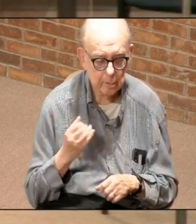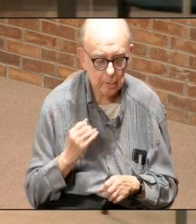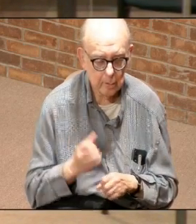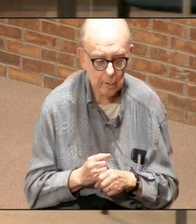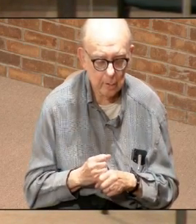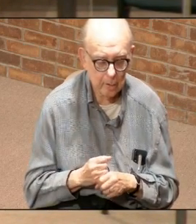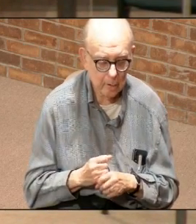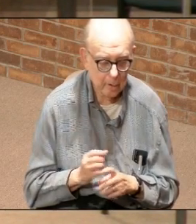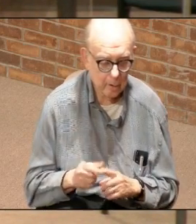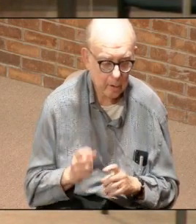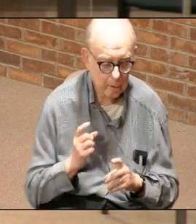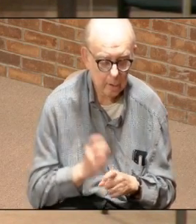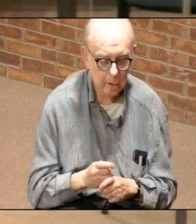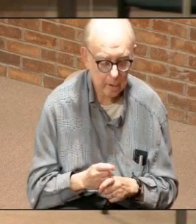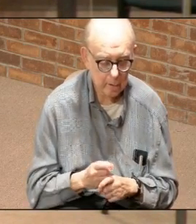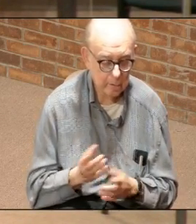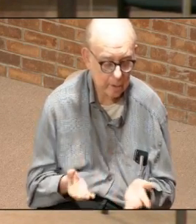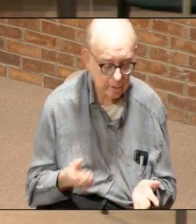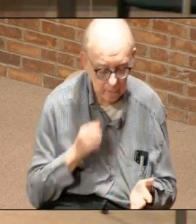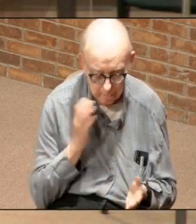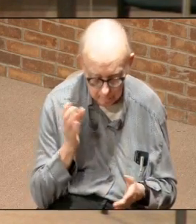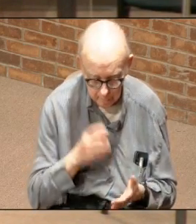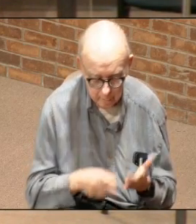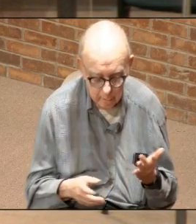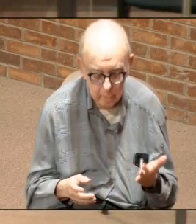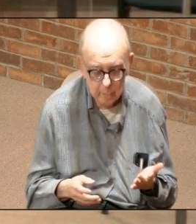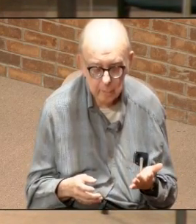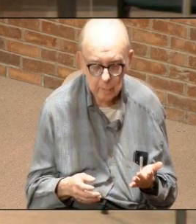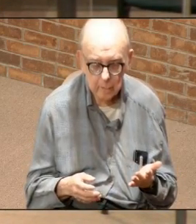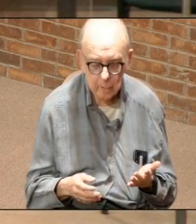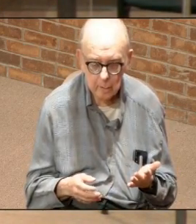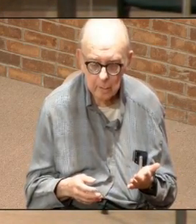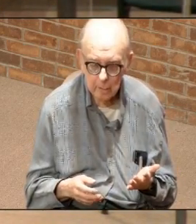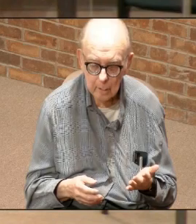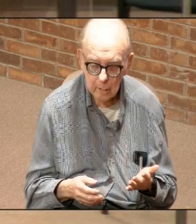got a certain gift and you're not here, guess what? That's like